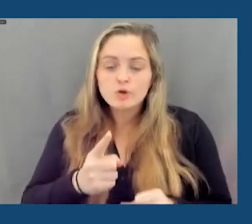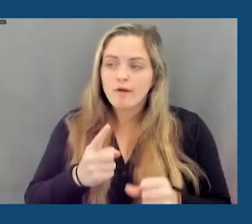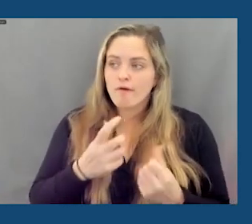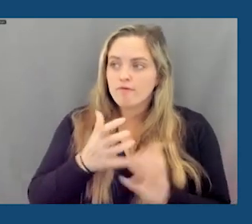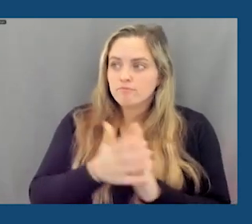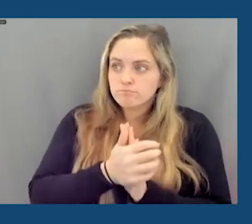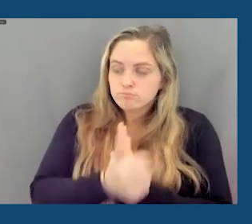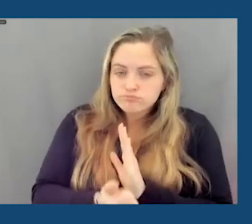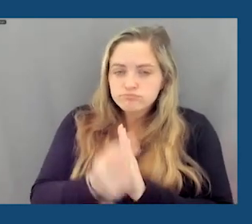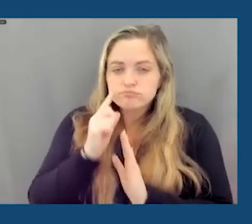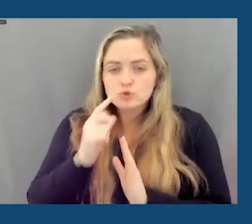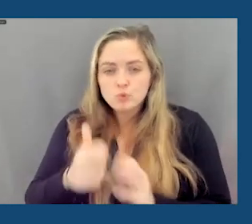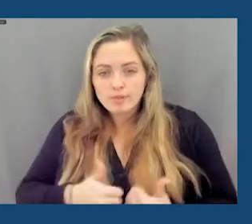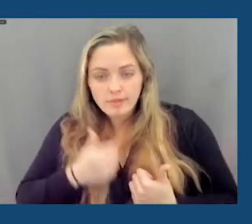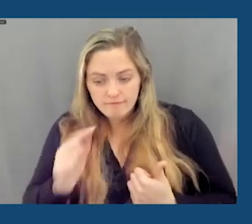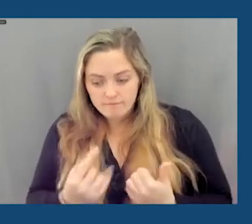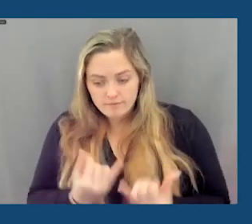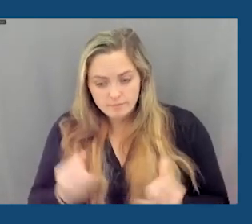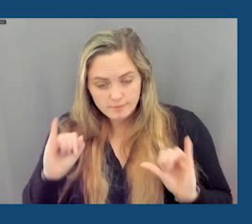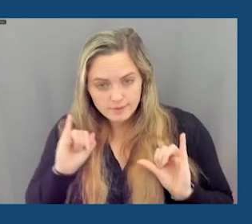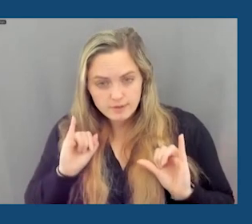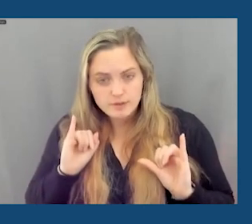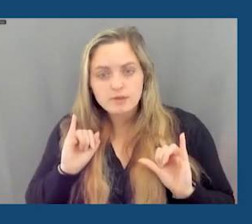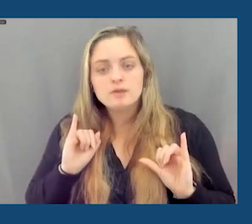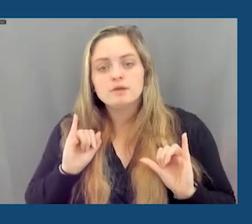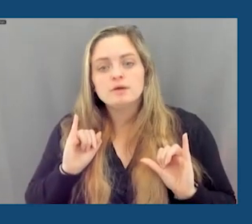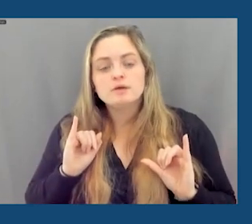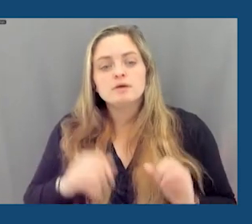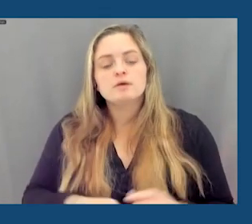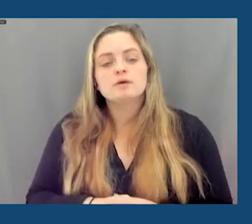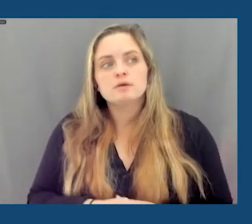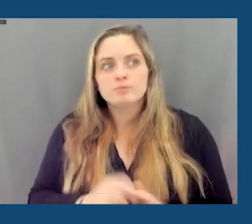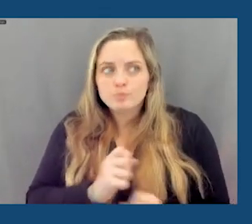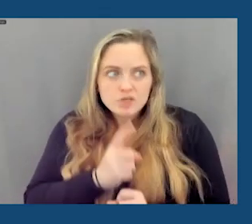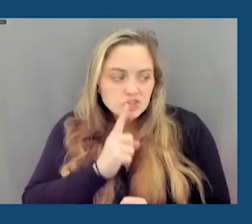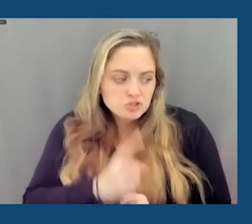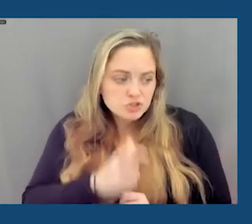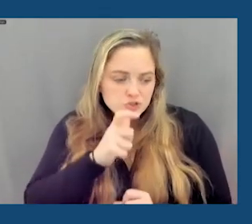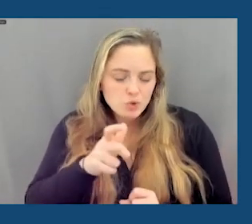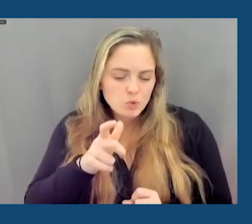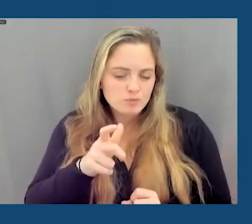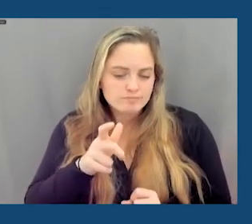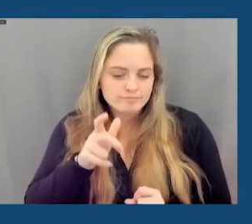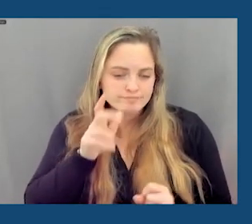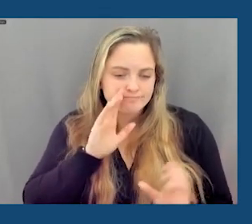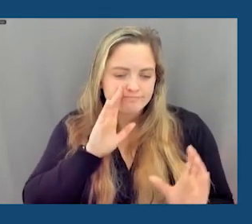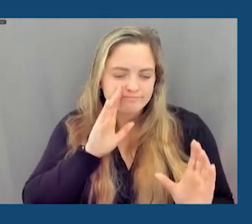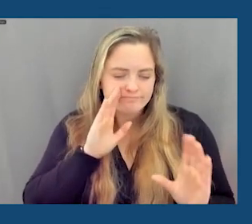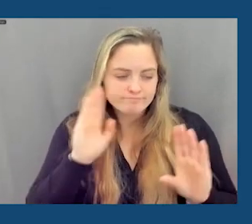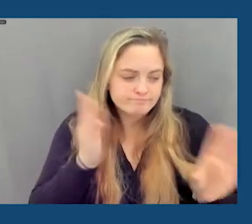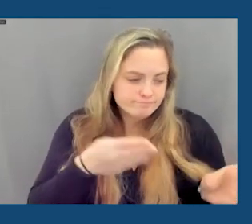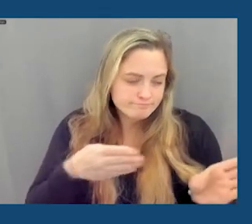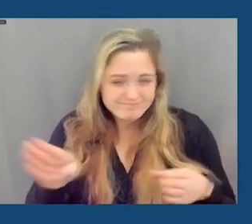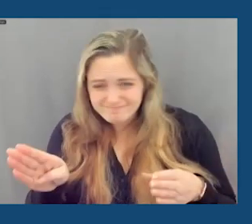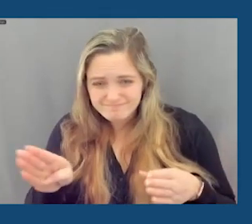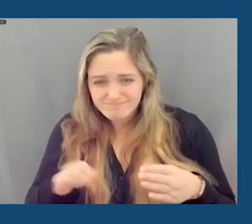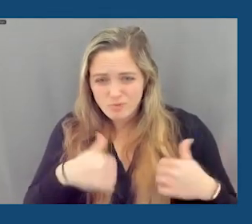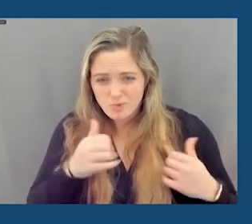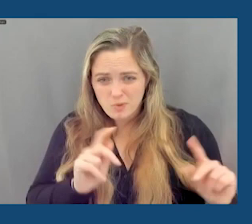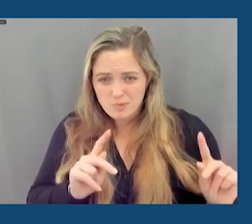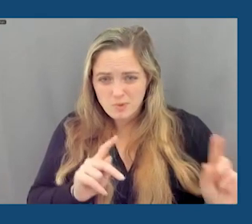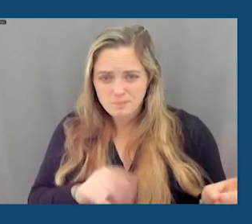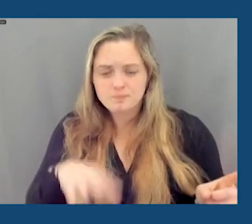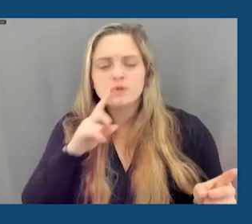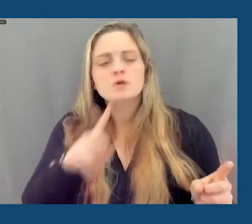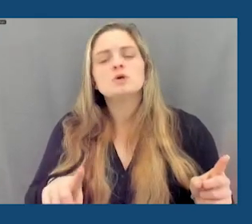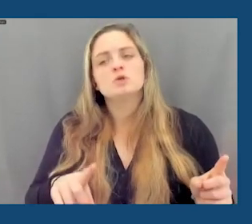to live on their own. But also, I want to make sure that we don't lose focus of the young people. And that's why today I'm also announcing we're